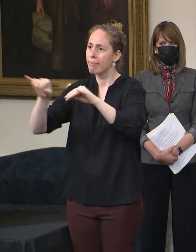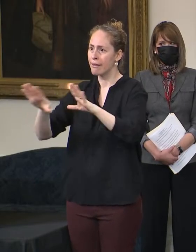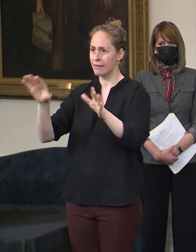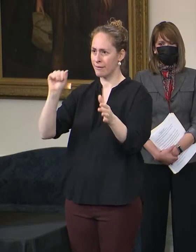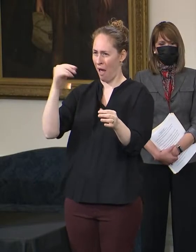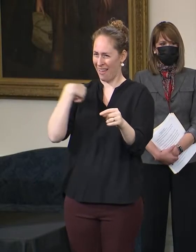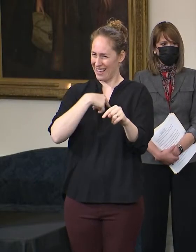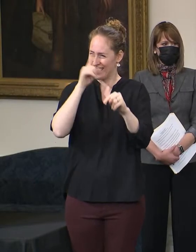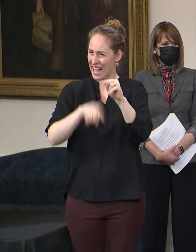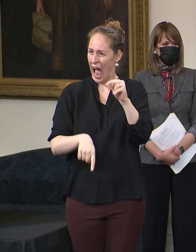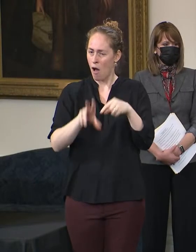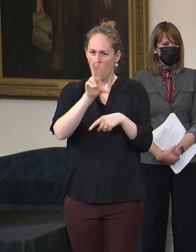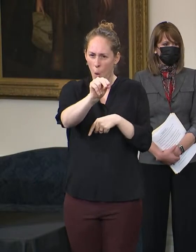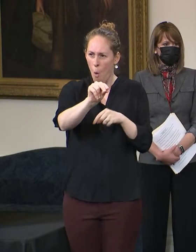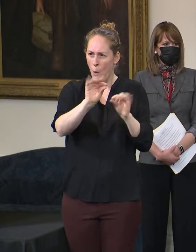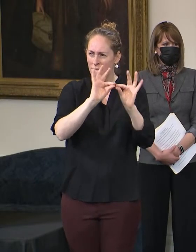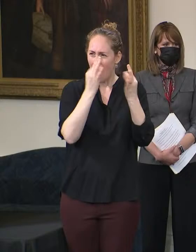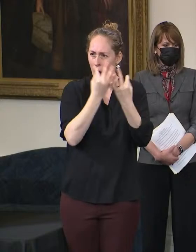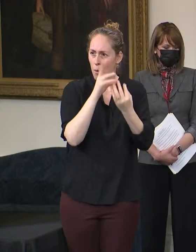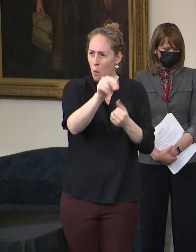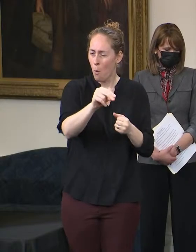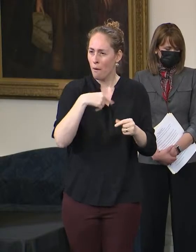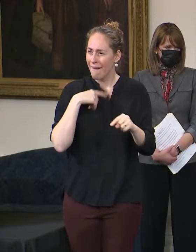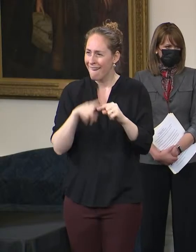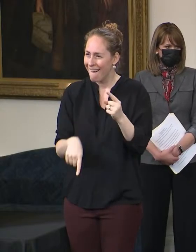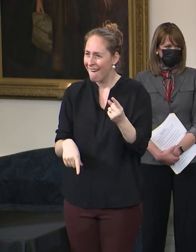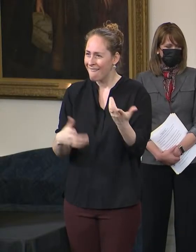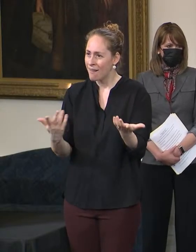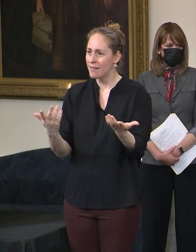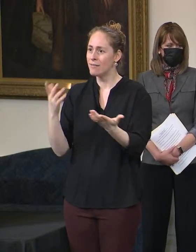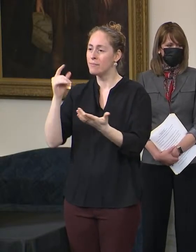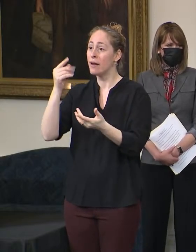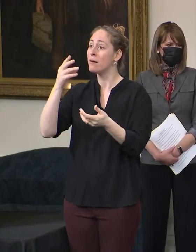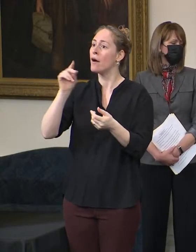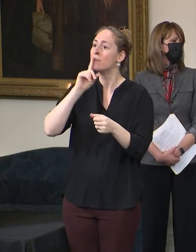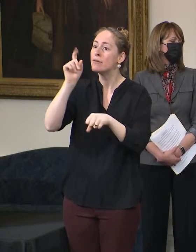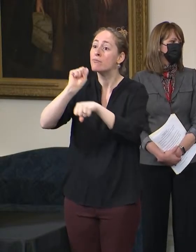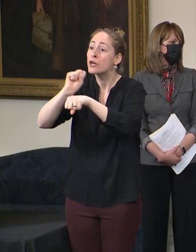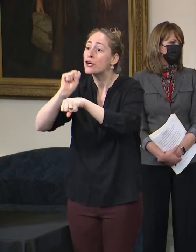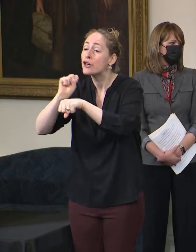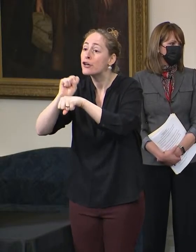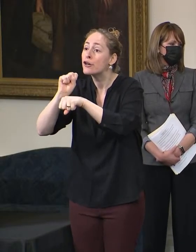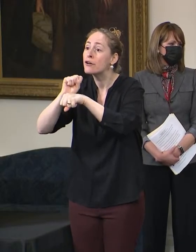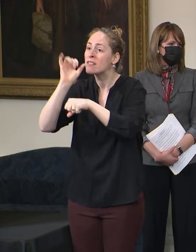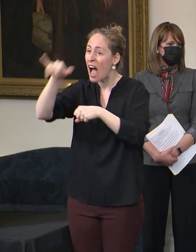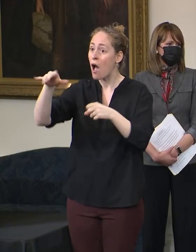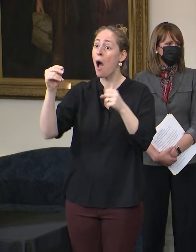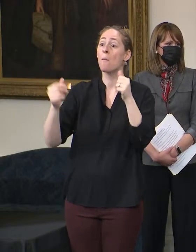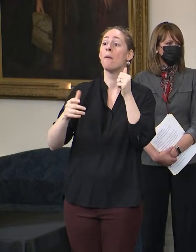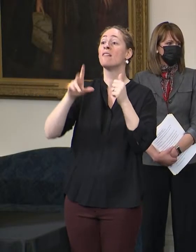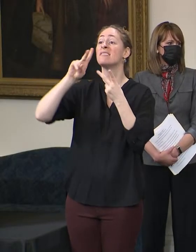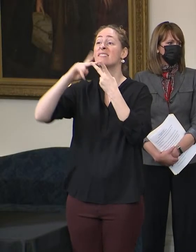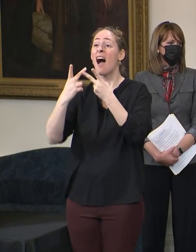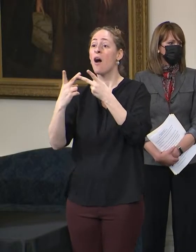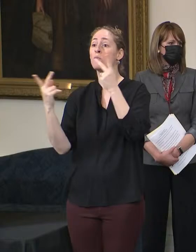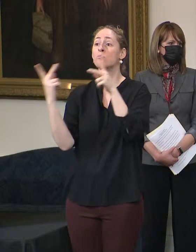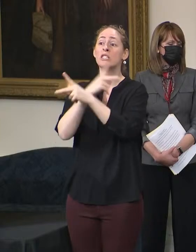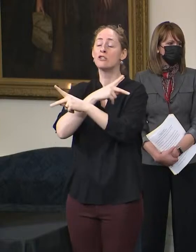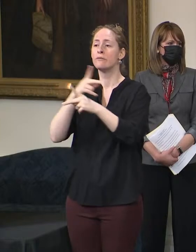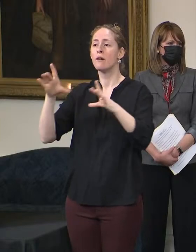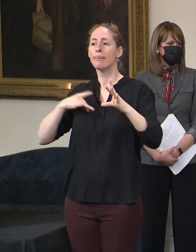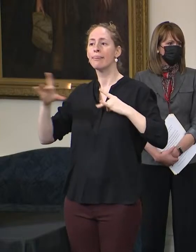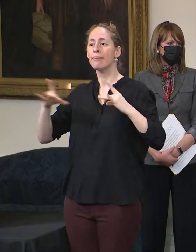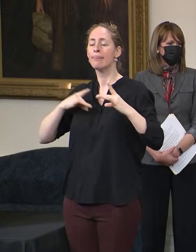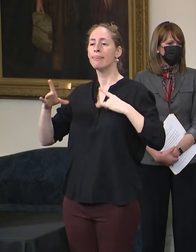Next is going to work and working in an office environment or attending other functions. And I think fifth on the list is indoor